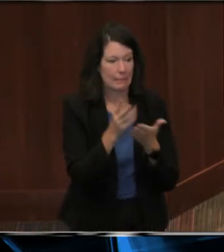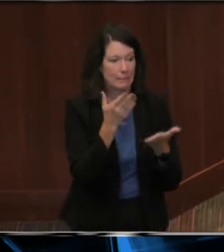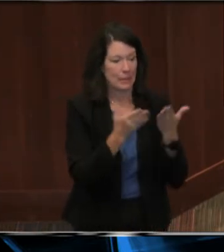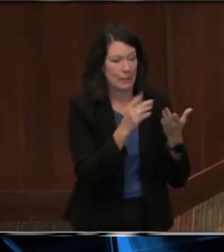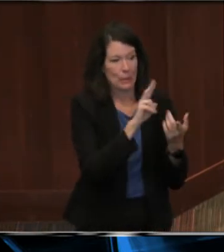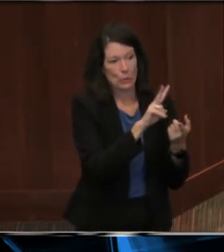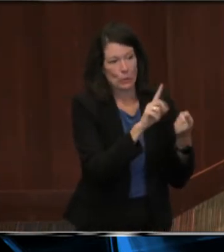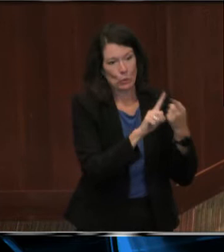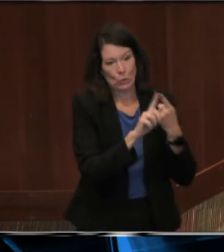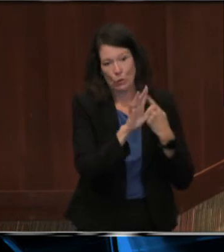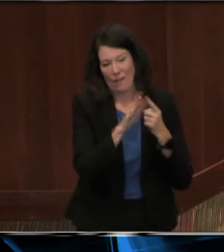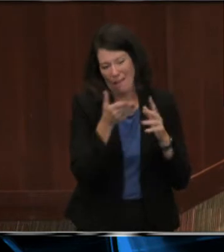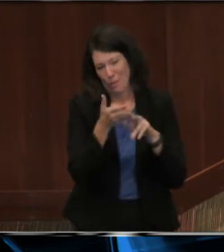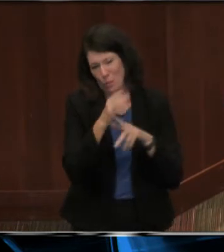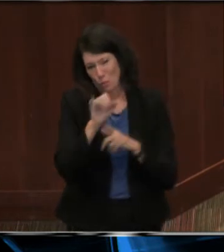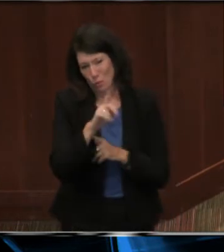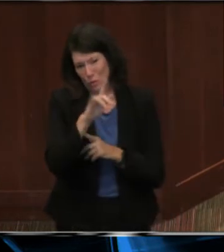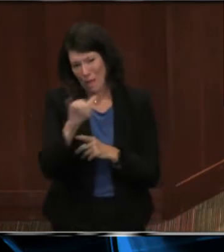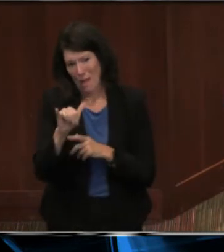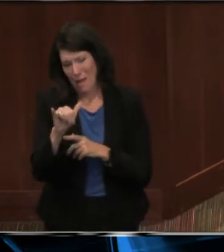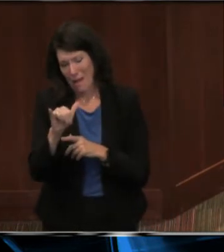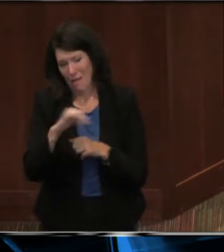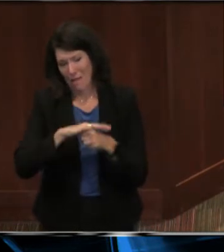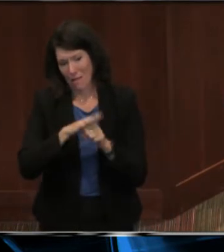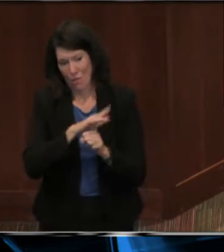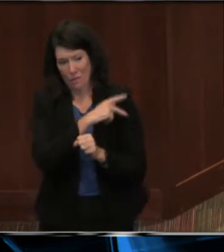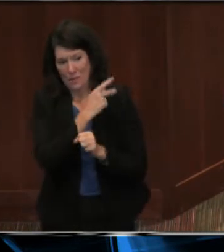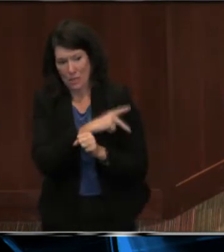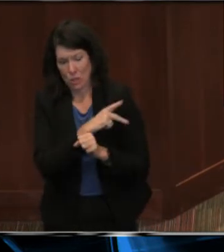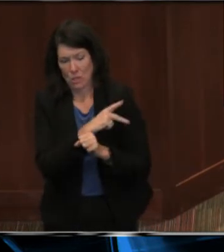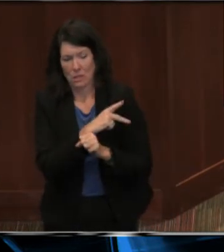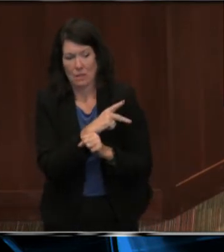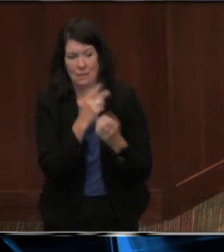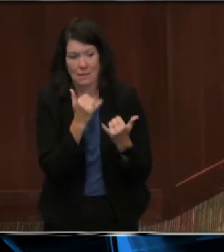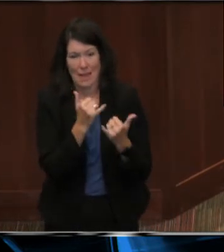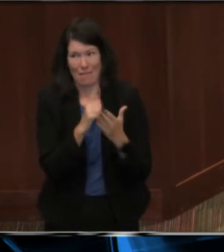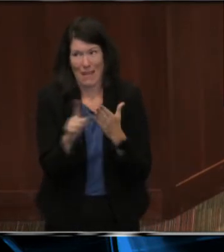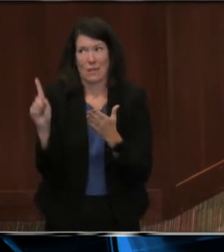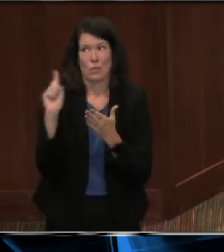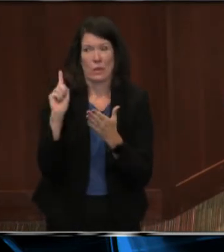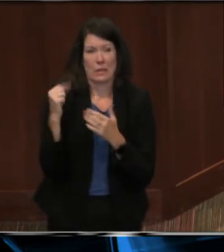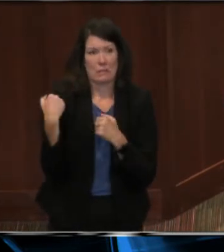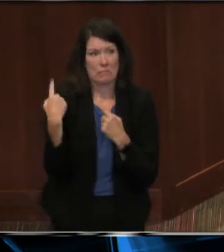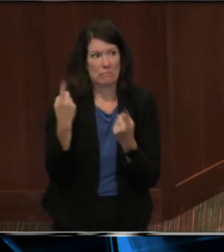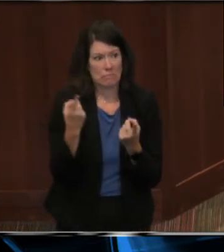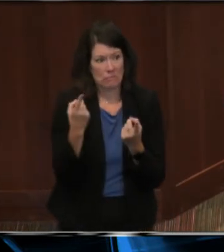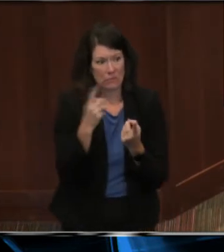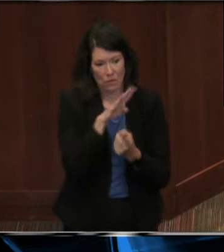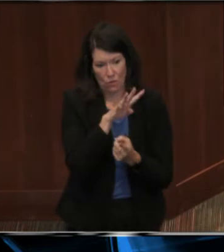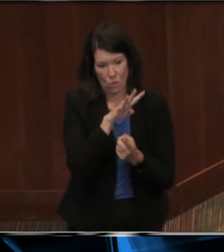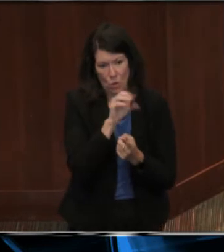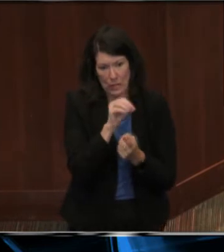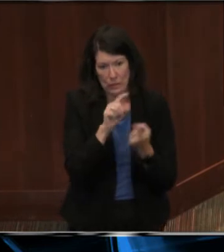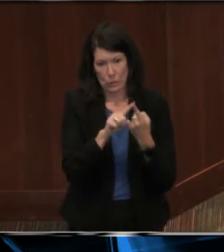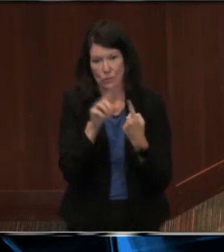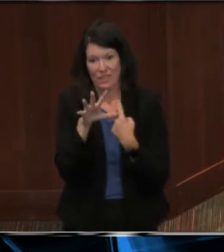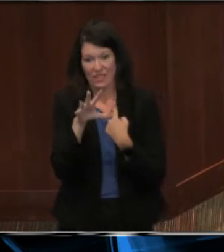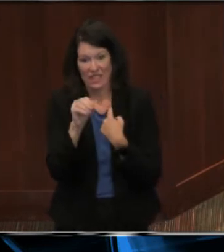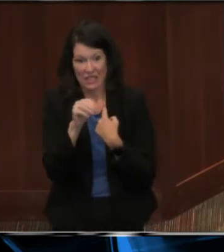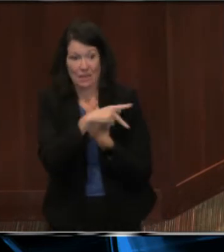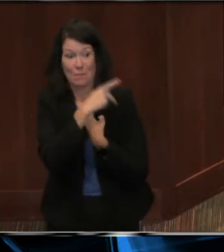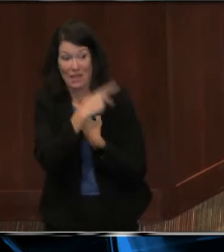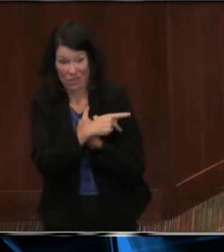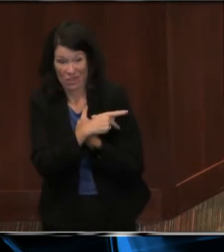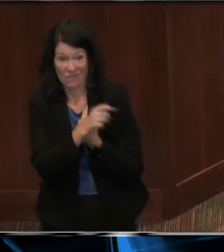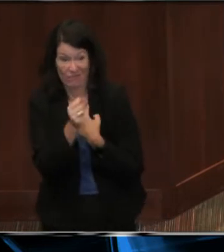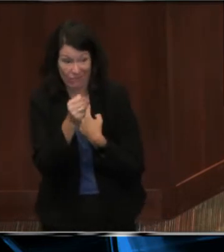5 through July of COVID patients. And this last week, it's been 40 and 50